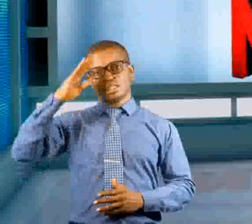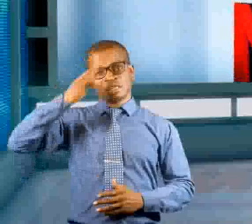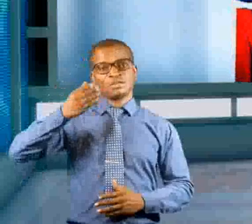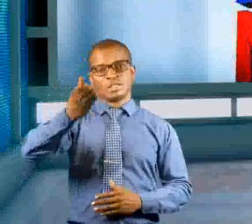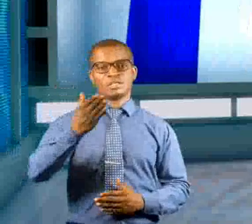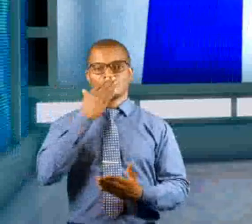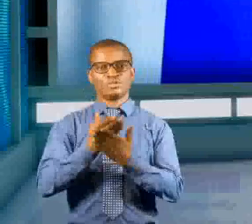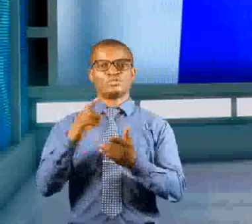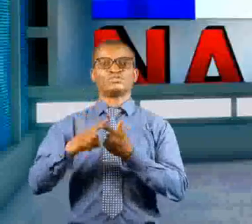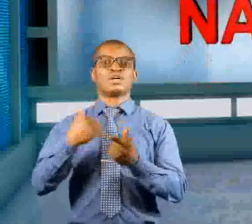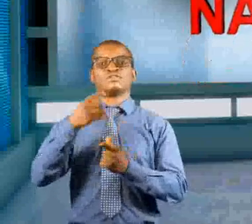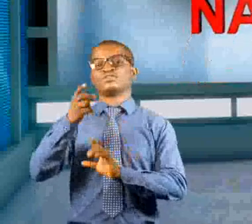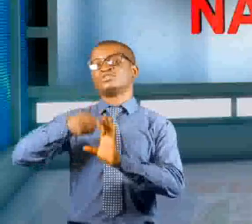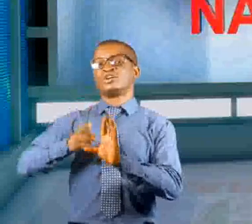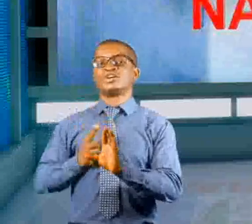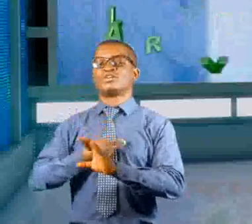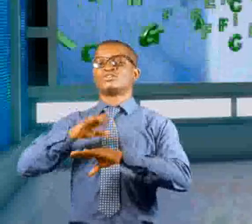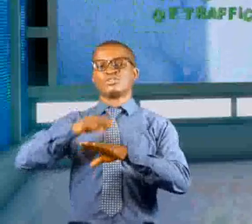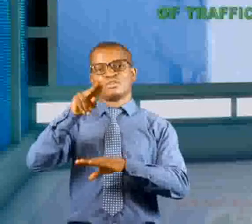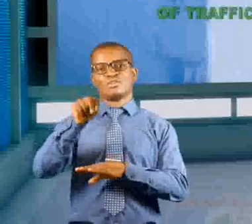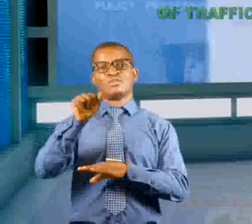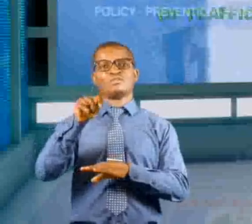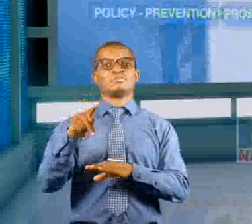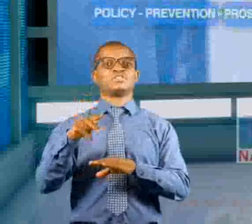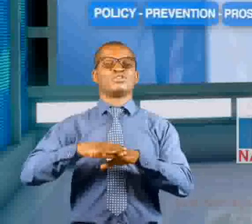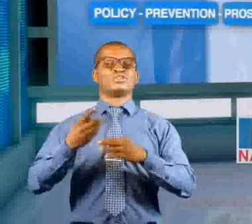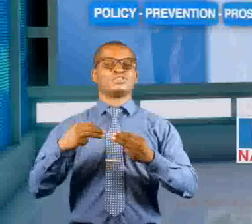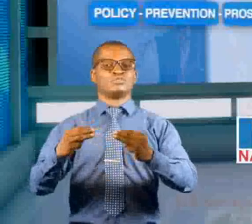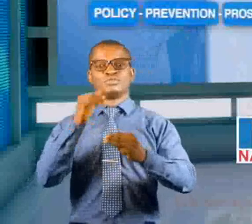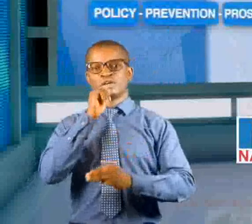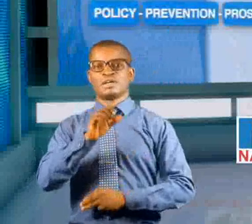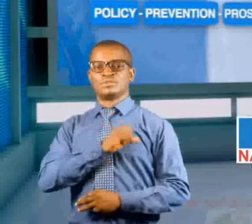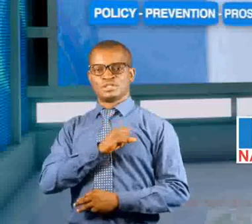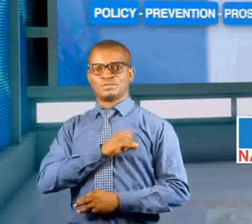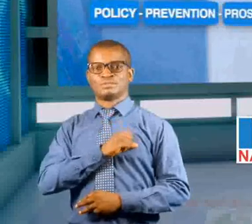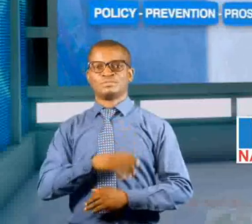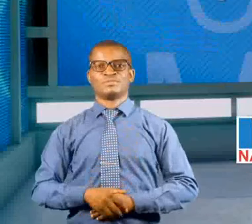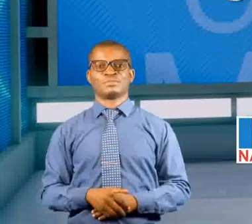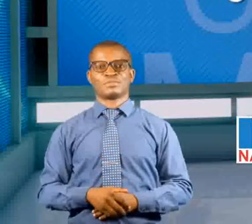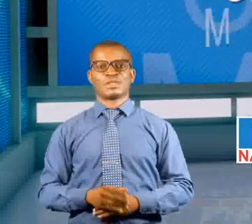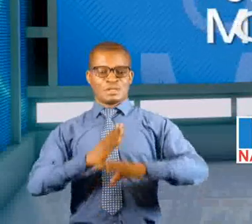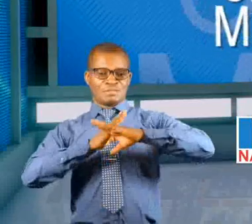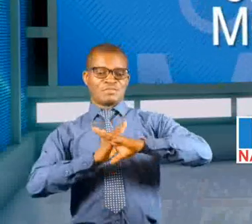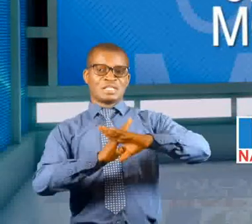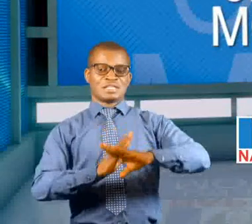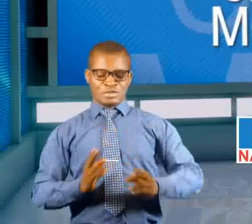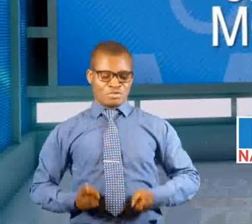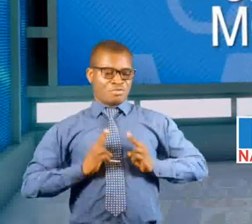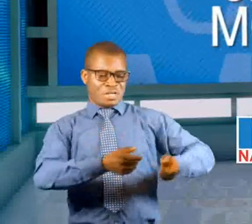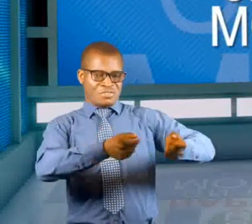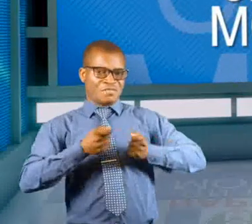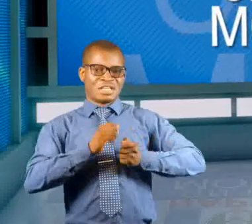Hello there. It's good to have you join us on Naptip On The Move. I'm Angela Agbegi. Preventing